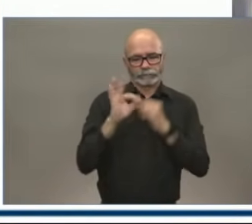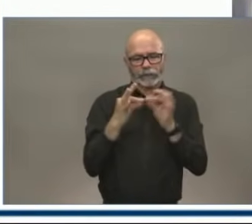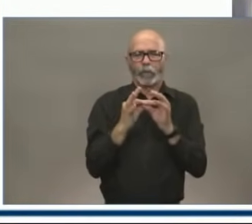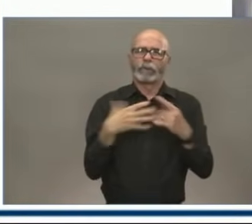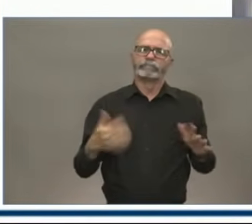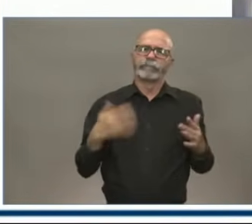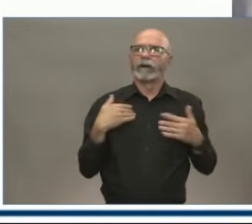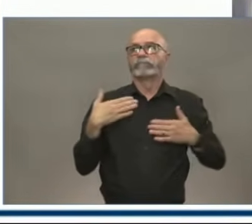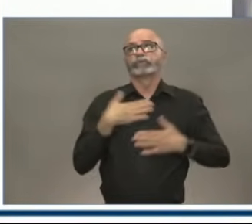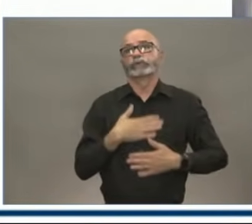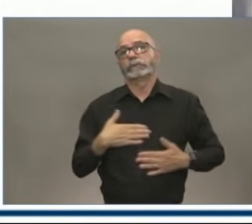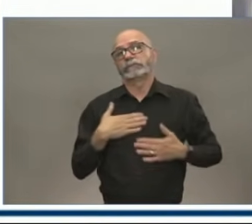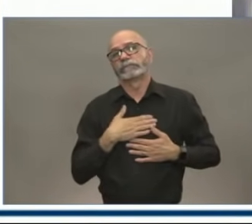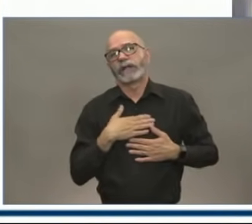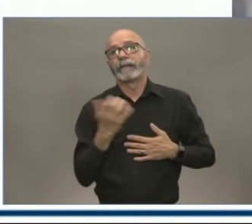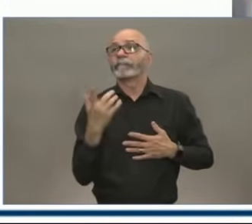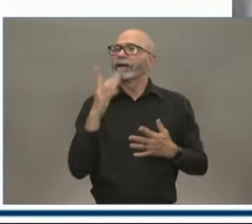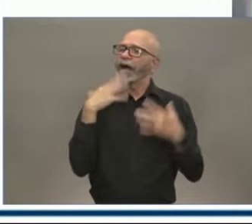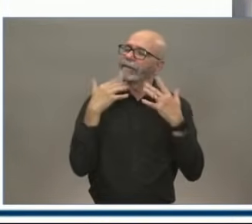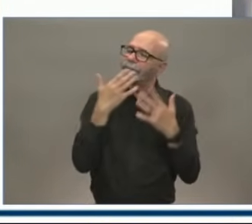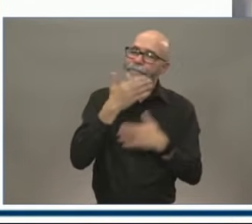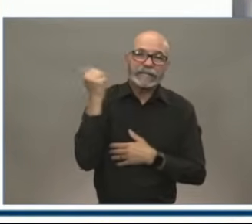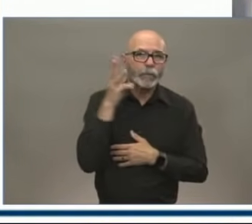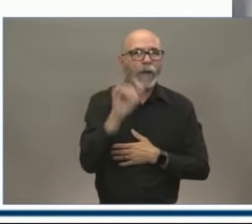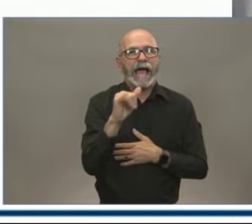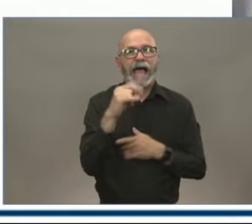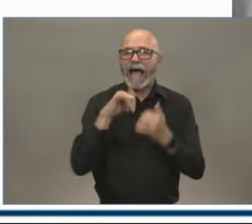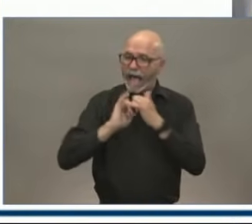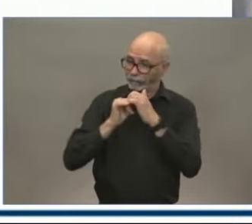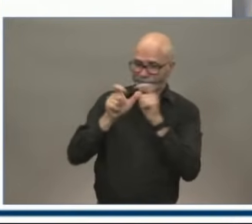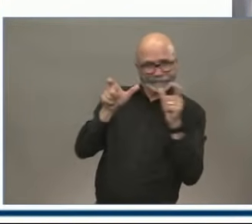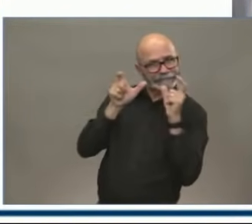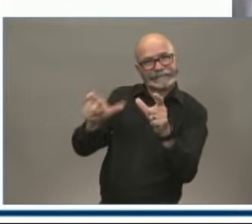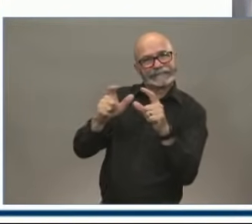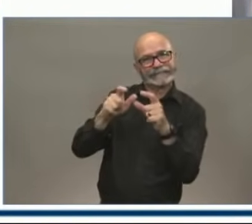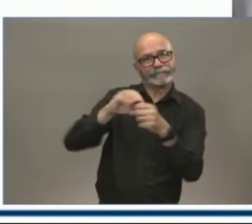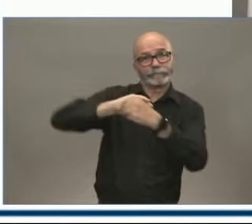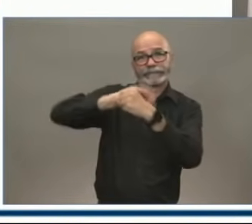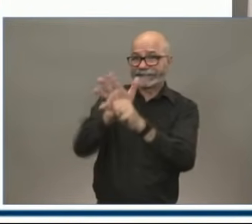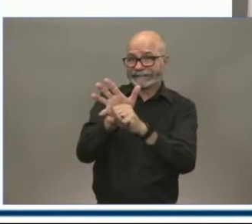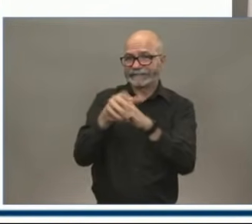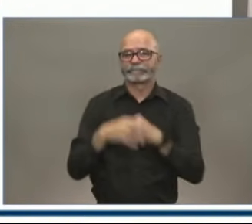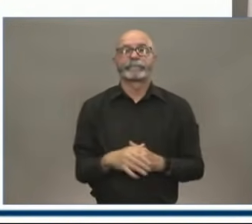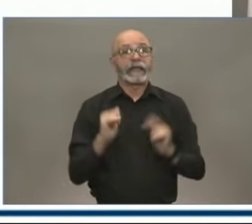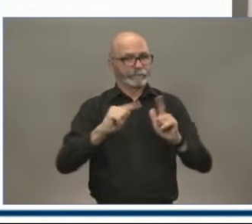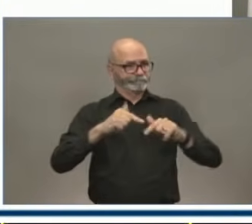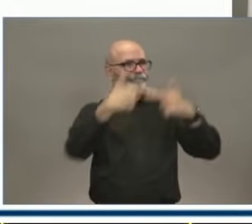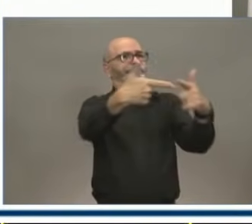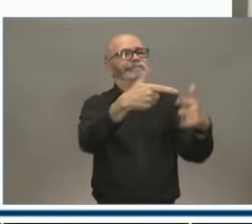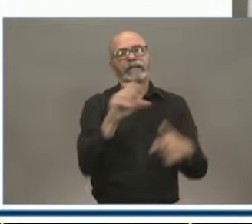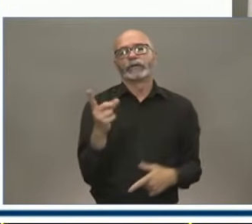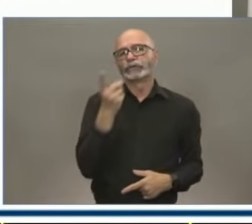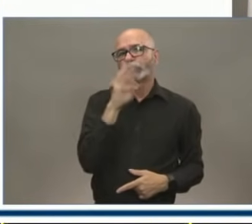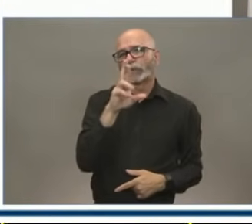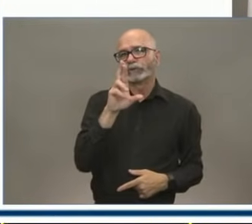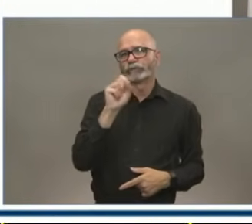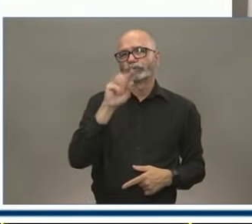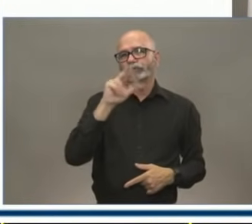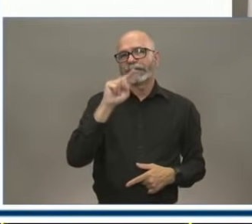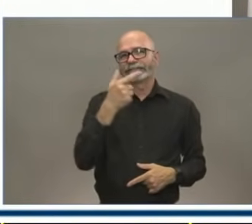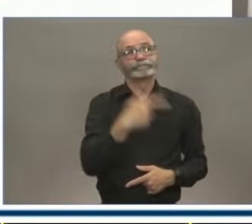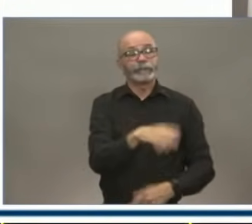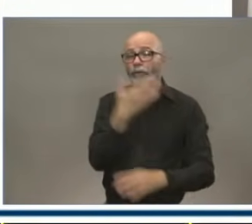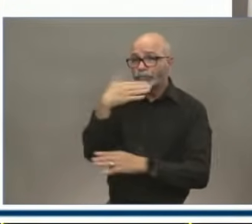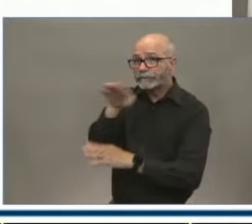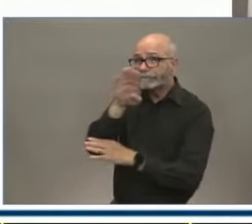us to flatten the curve when it comes to COVID-19. Dr. Strang. Thank you, Premier. Good afternoon, everybody. And just to repeat a